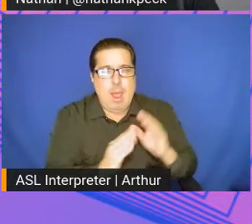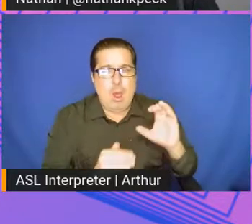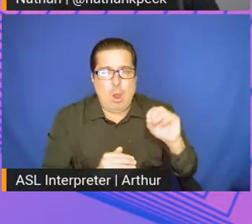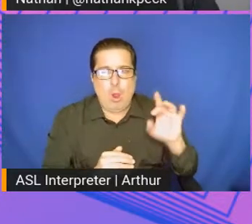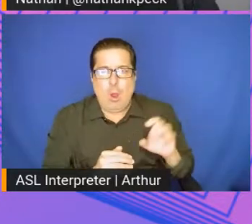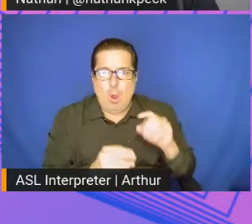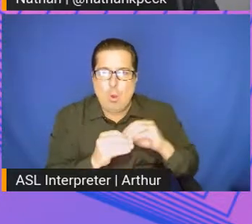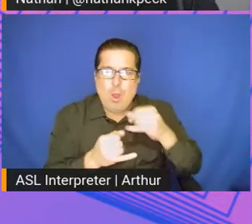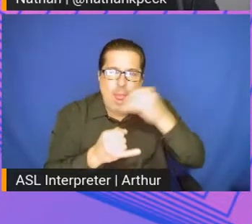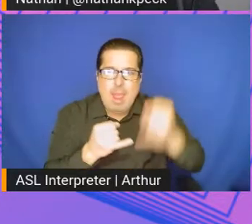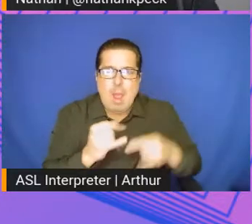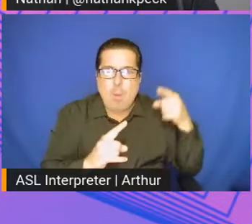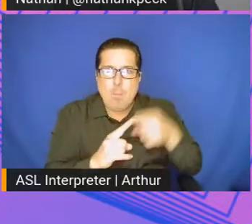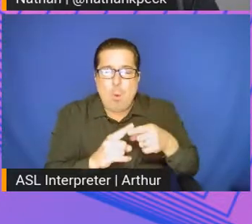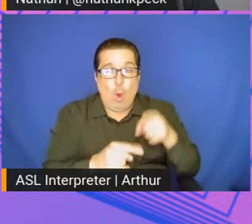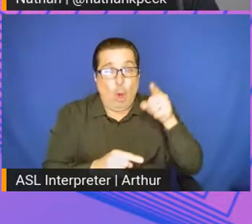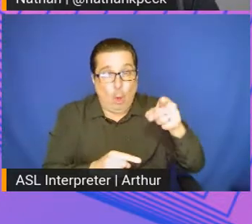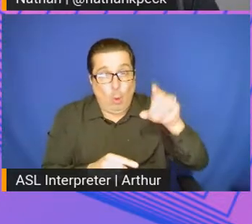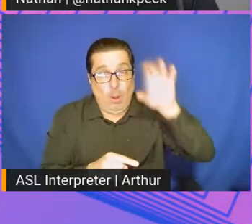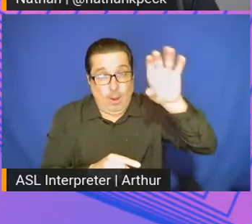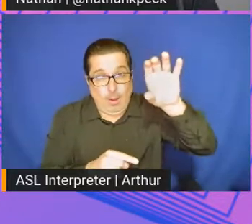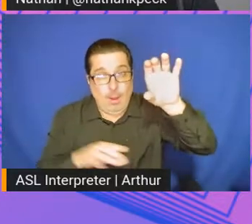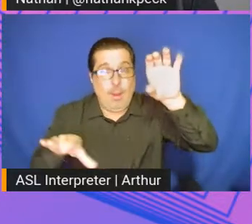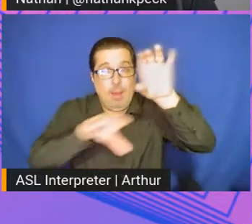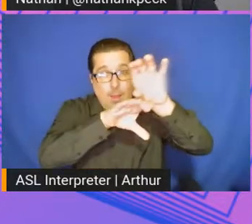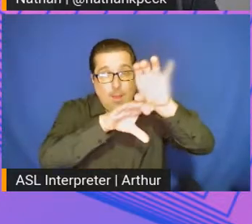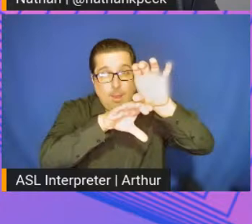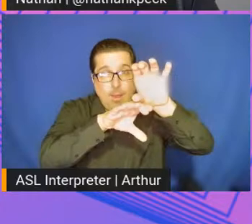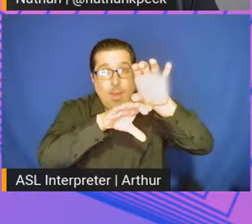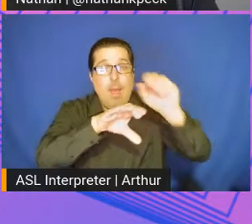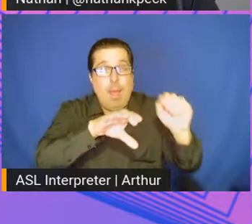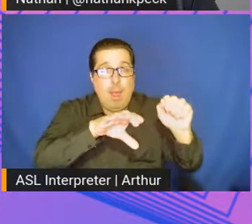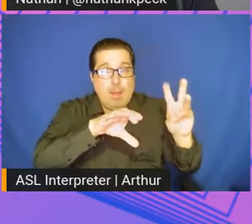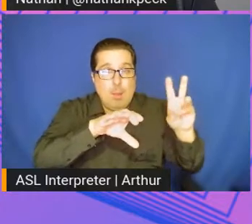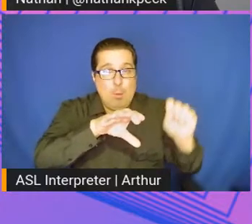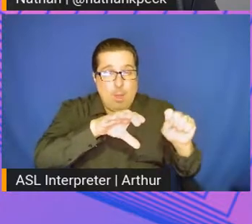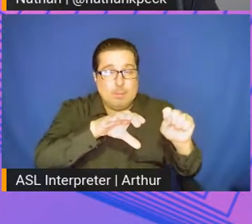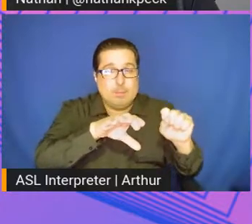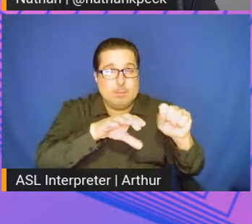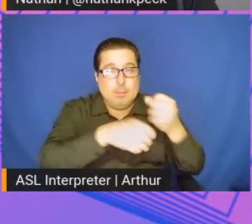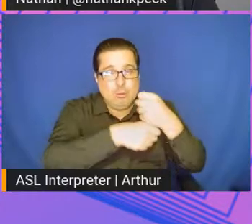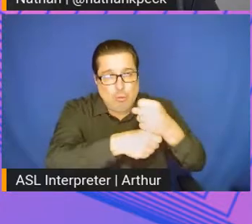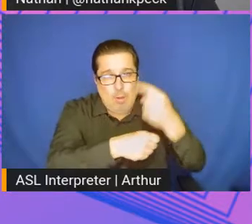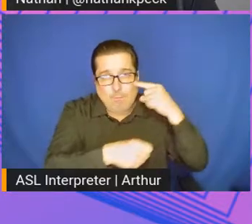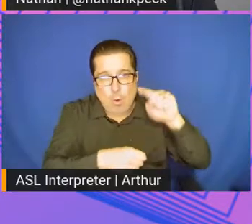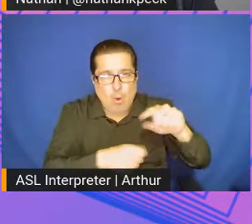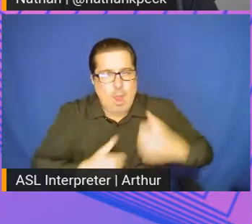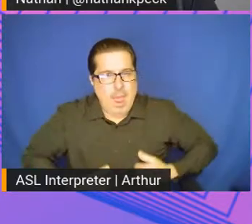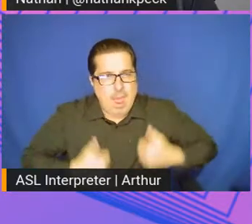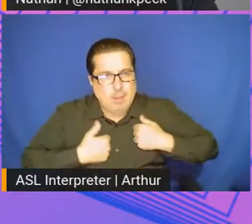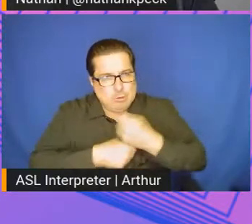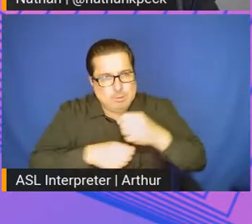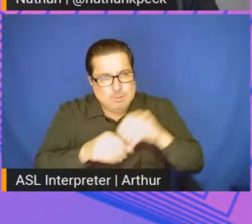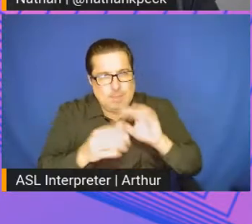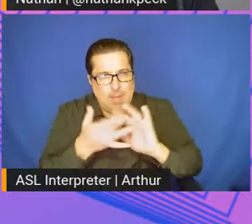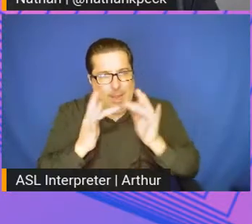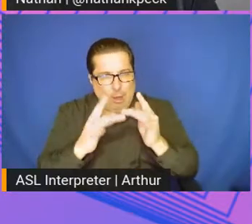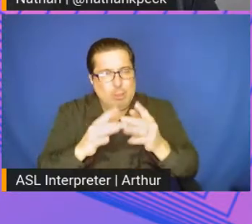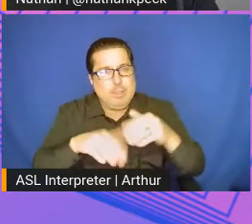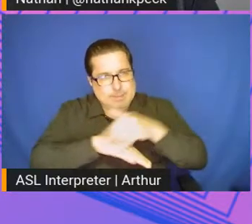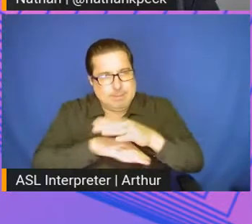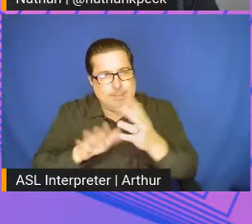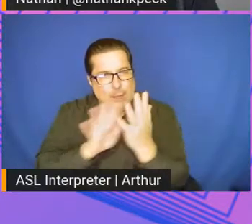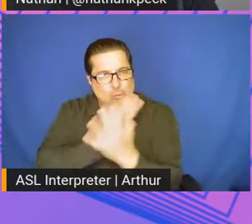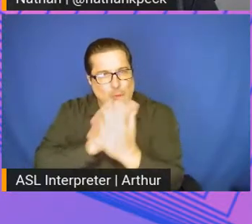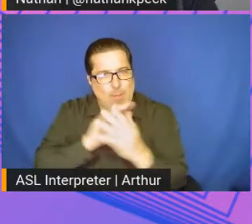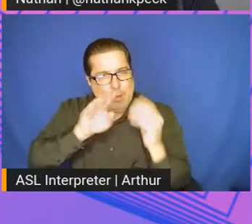Runner service. AWS App Runner just generates this endpoint for you. It gives you an address on the internet that you can send traffic to. And